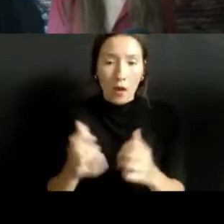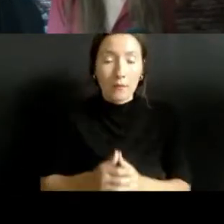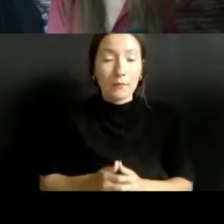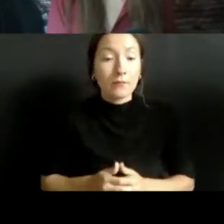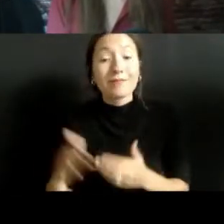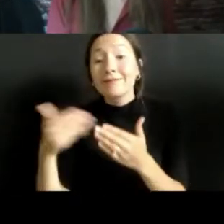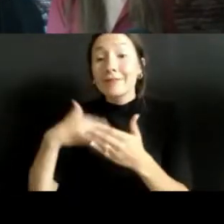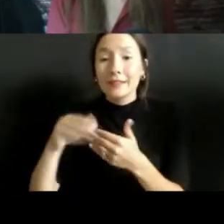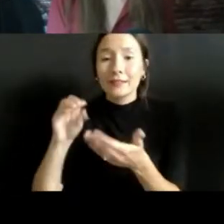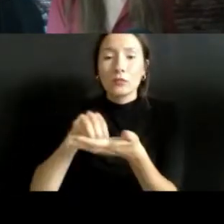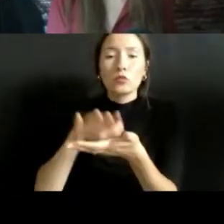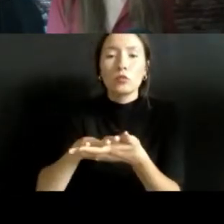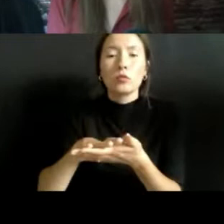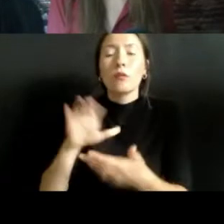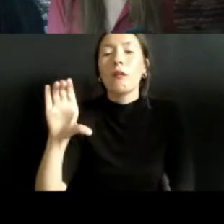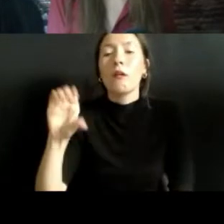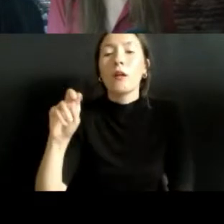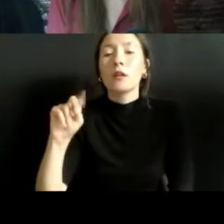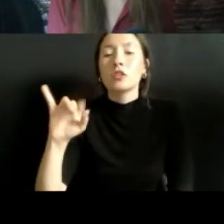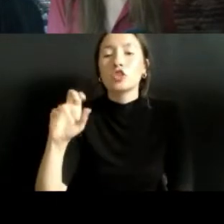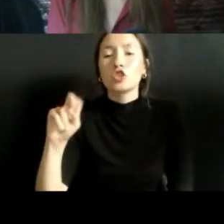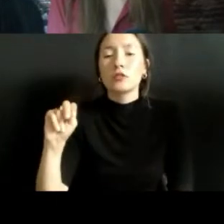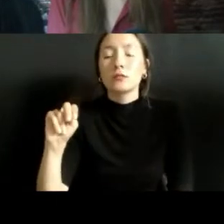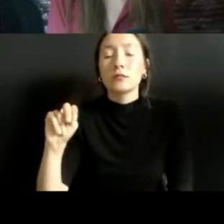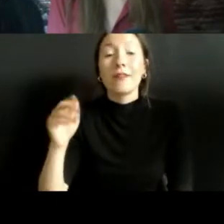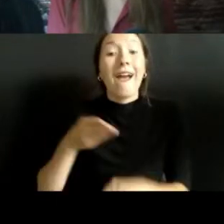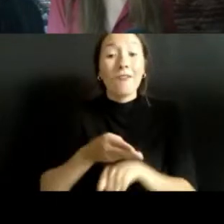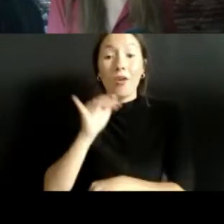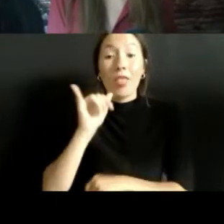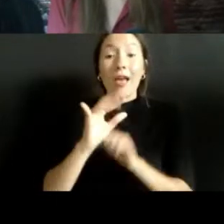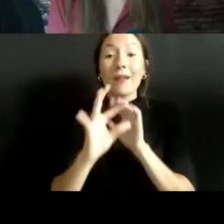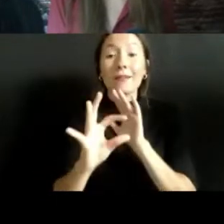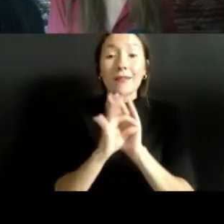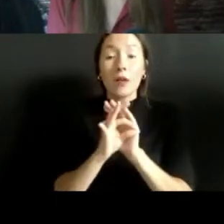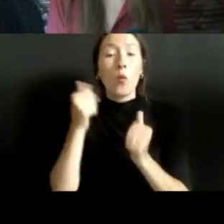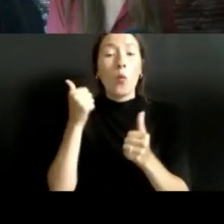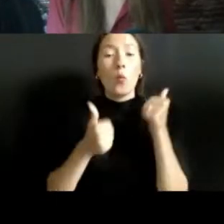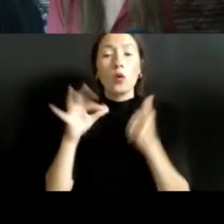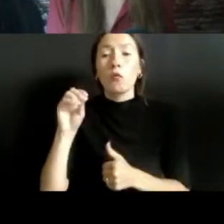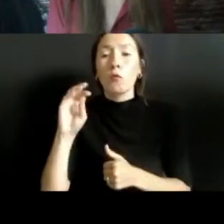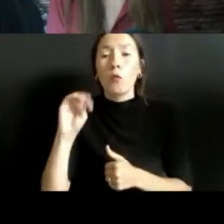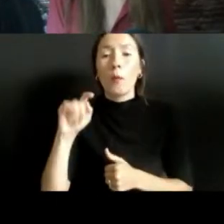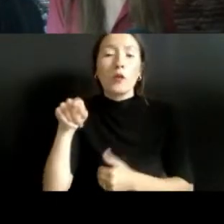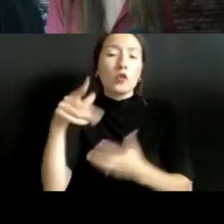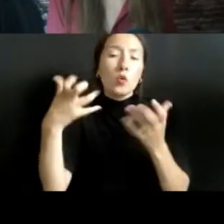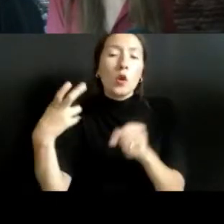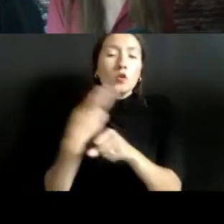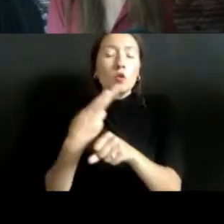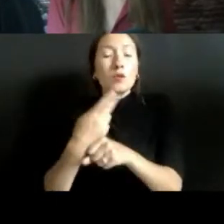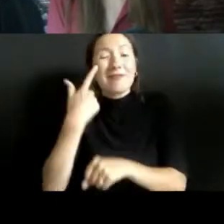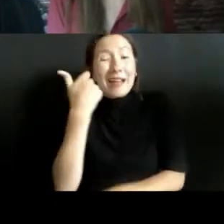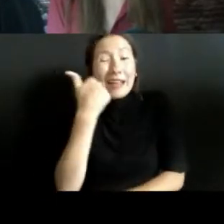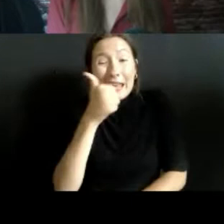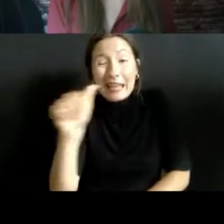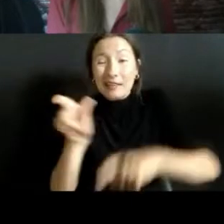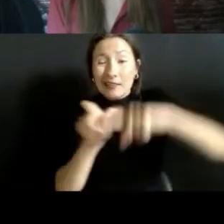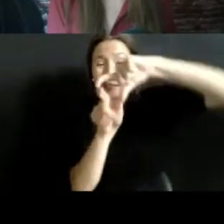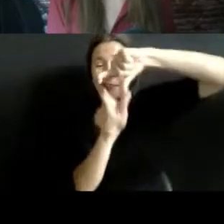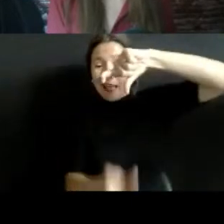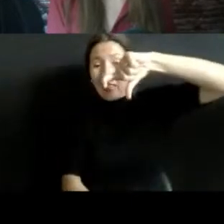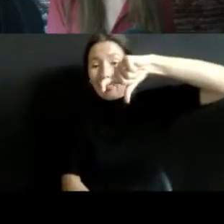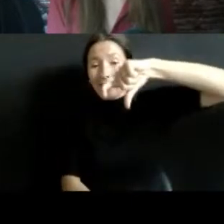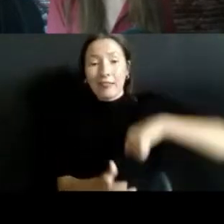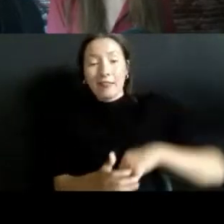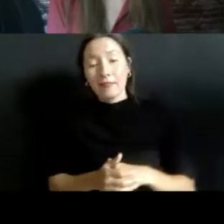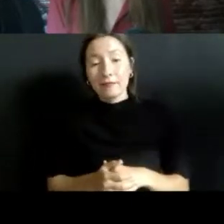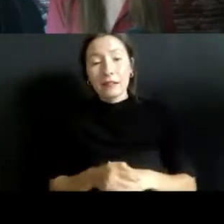condition. From there, pick the formatting you want to use on any cell meeting that criteria. Here you can either